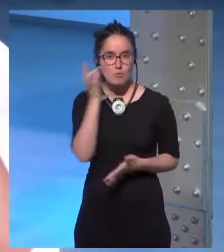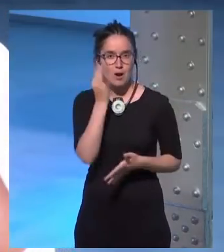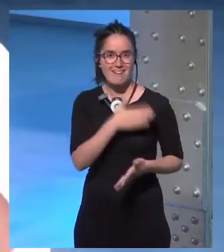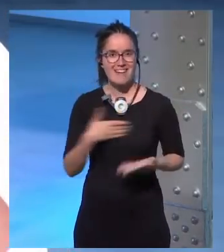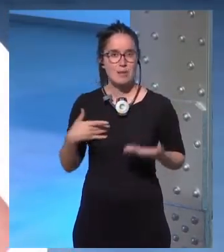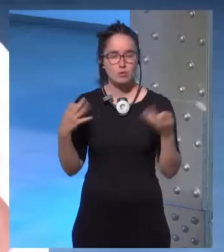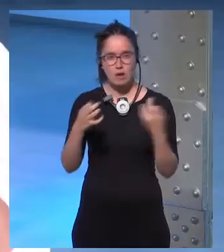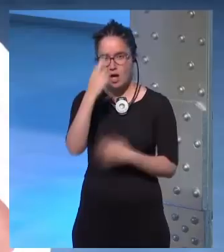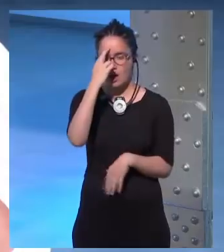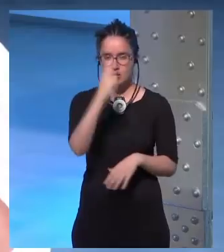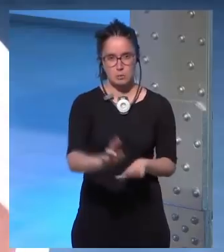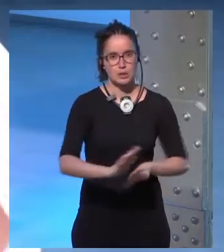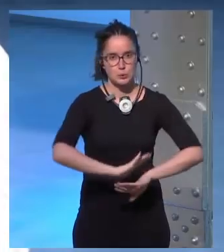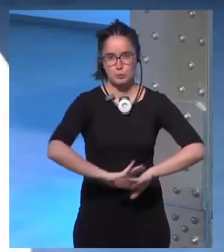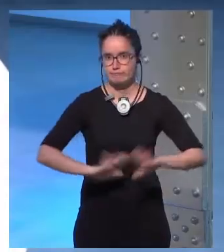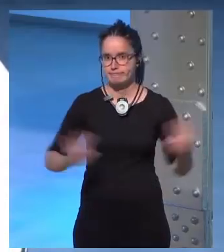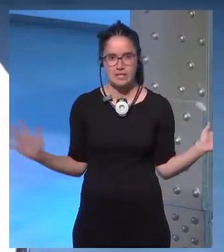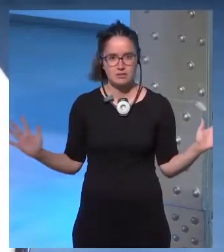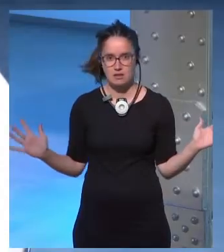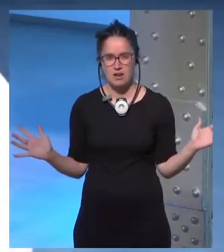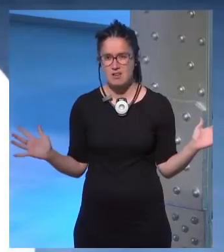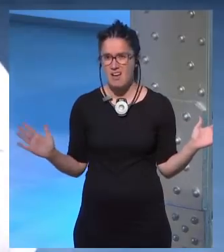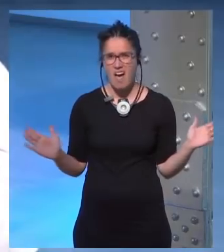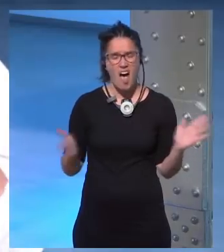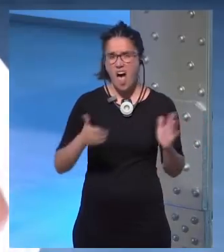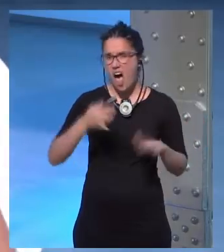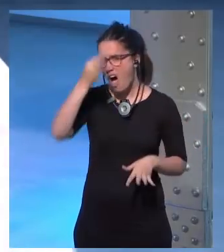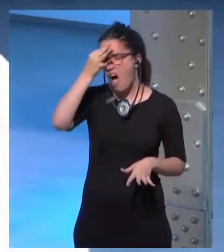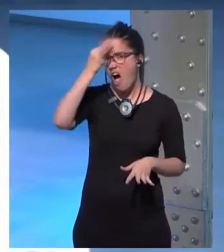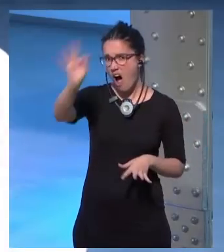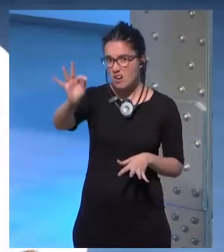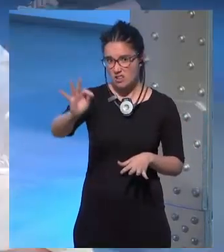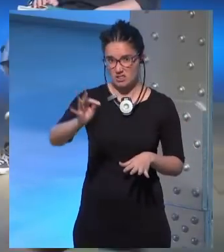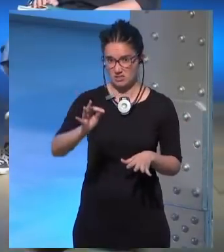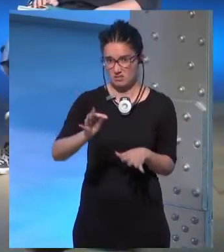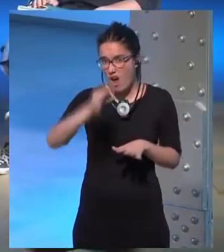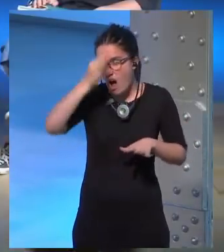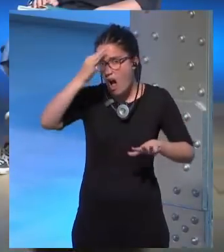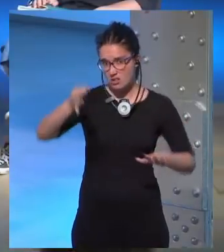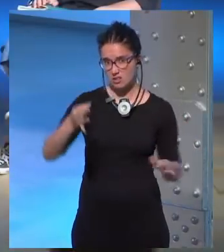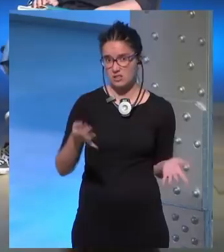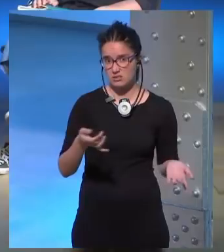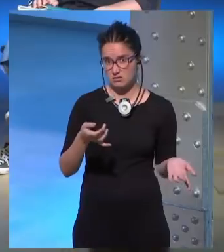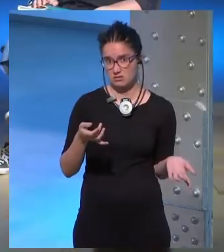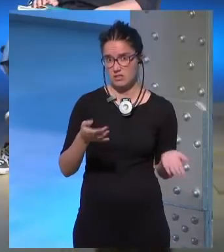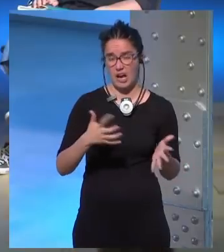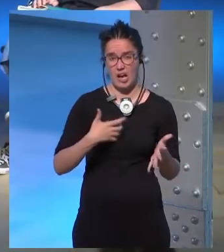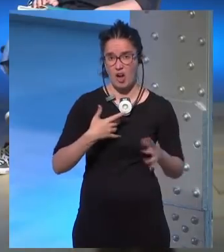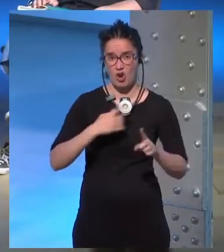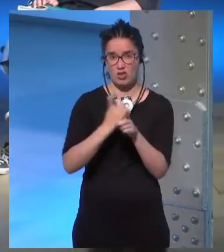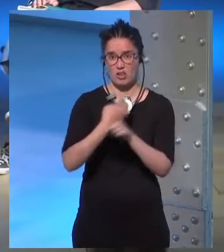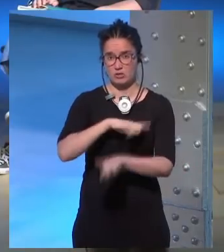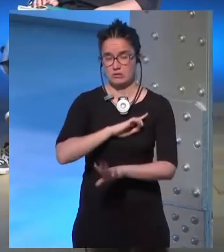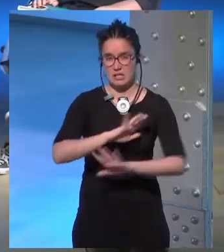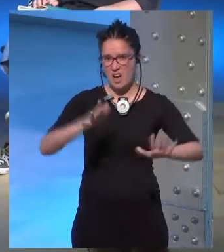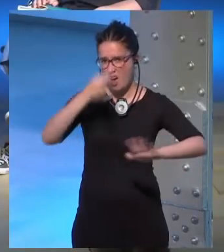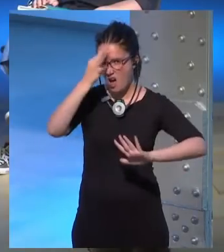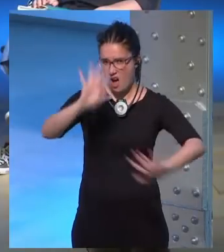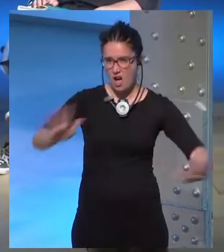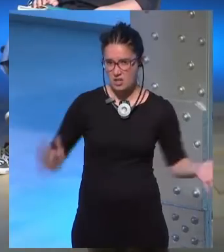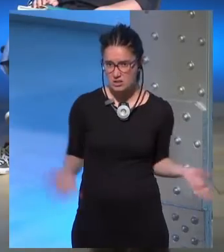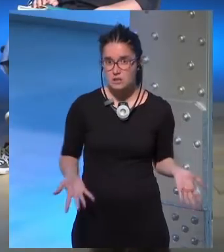crap that people give us makes us not feel respected. So if you bring people into spaces and you again take kind of those,